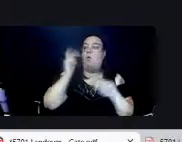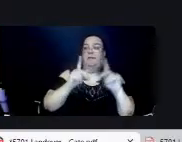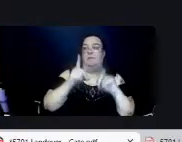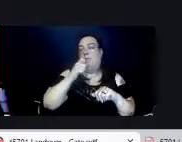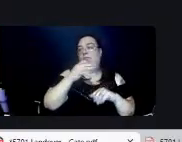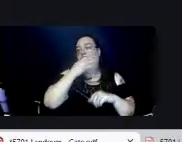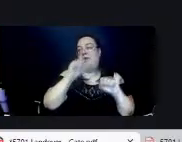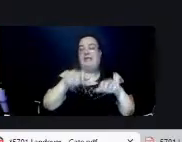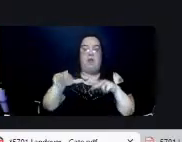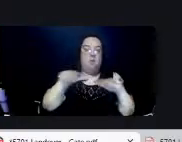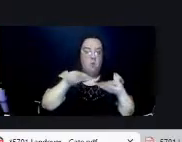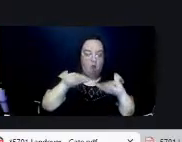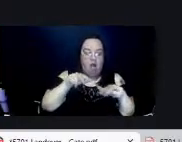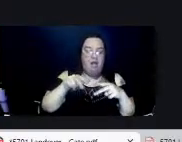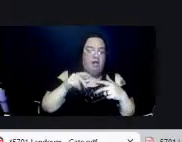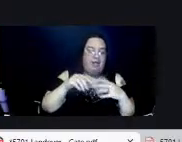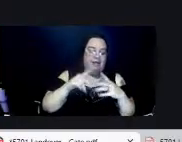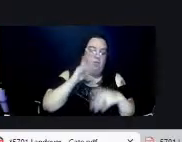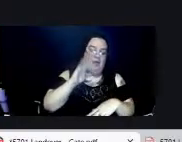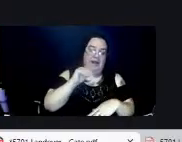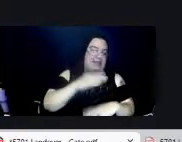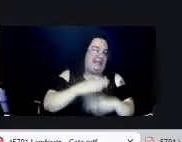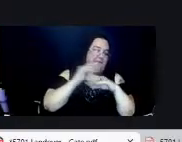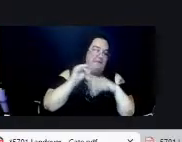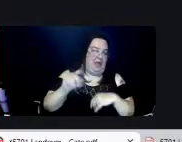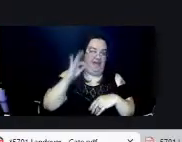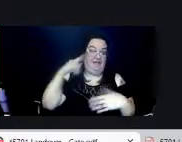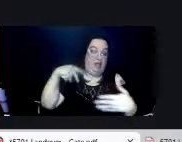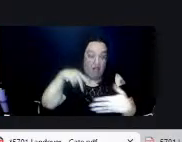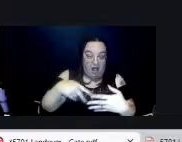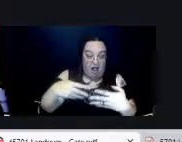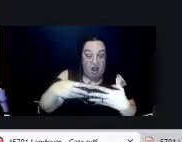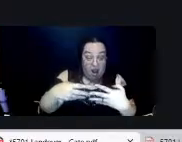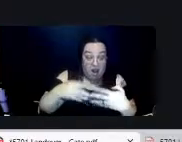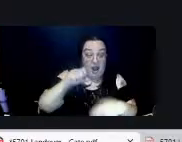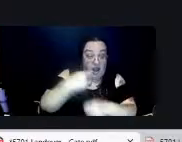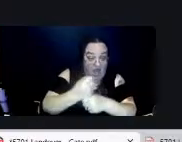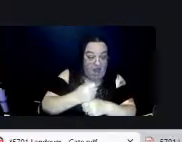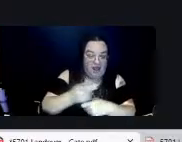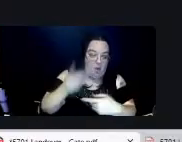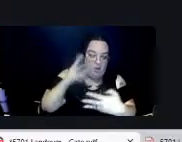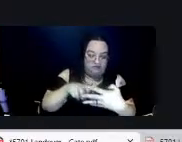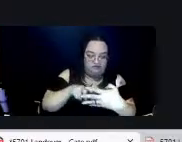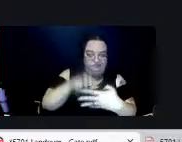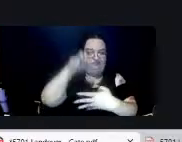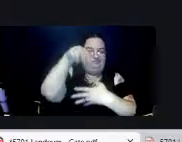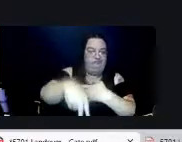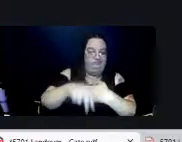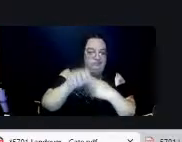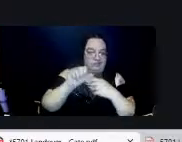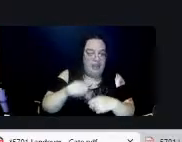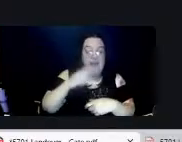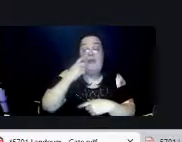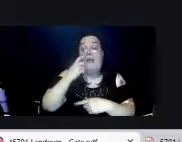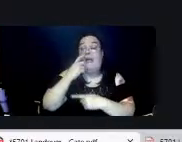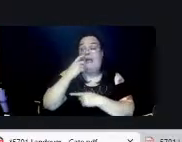locked, I think they're just going to hop over. And the property, because we own it, it will be